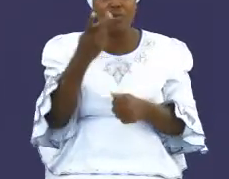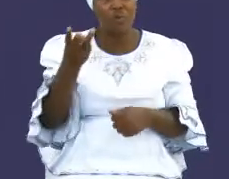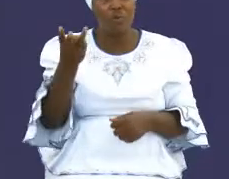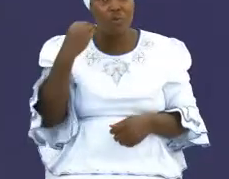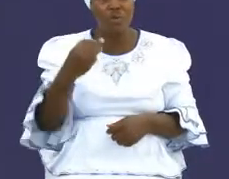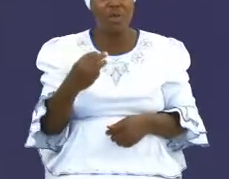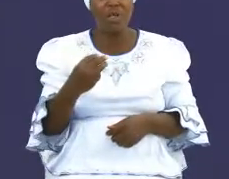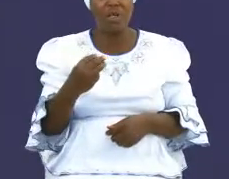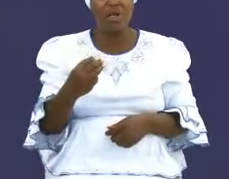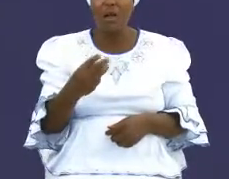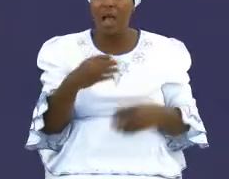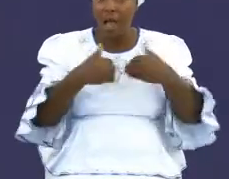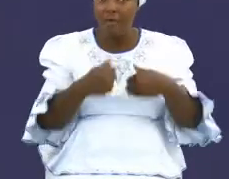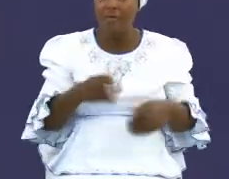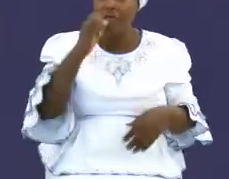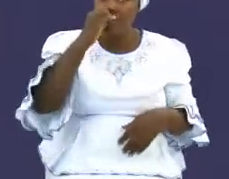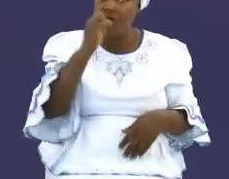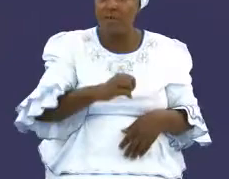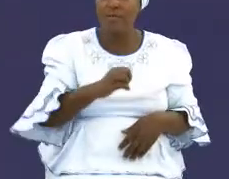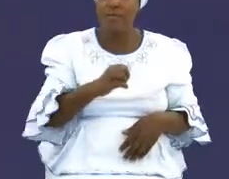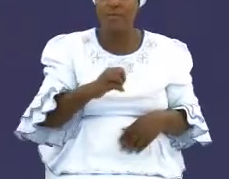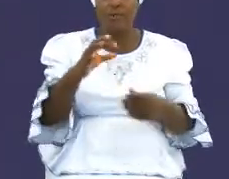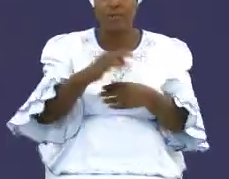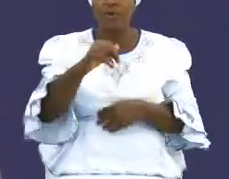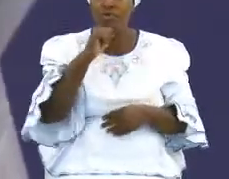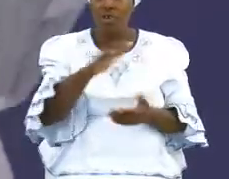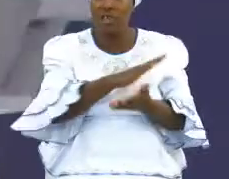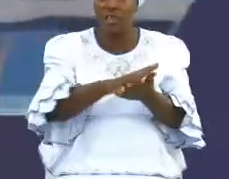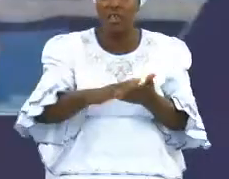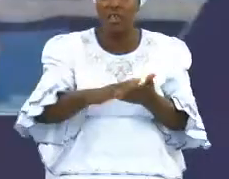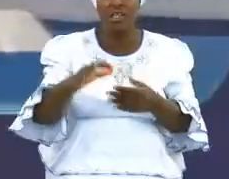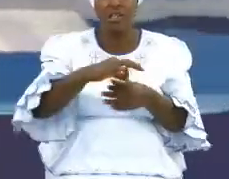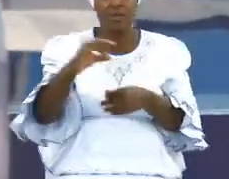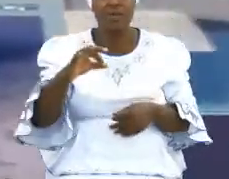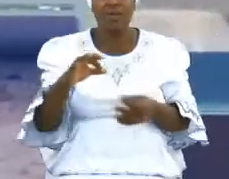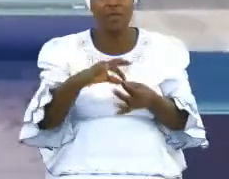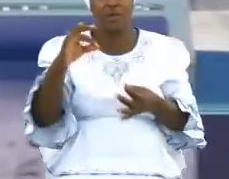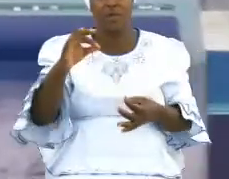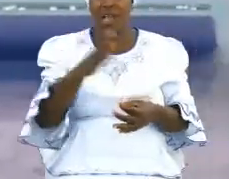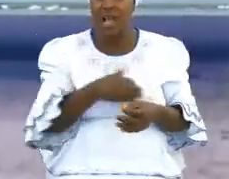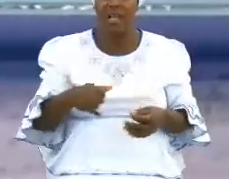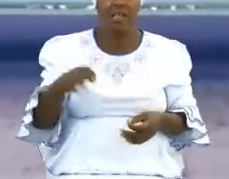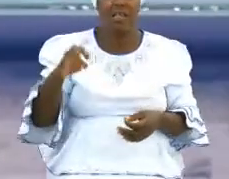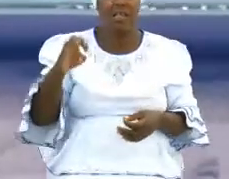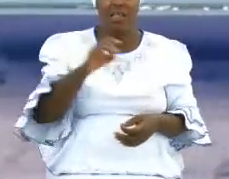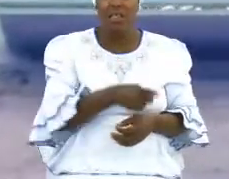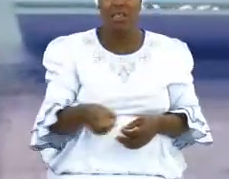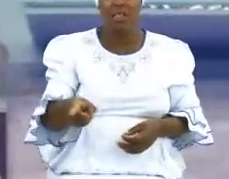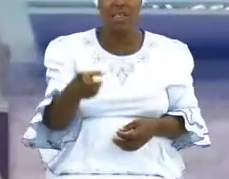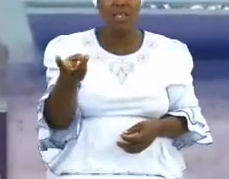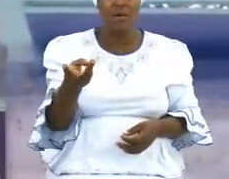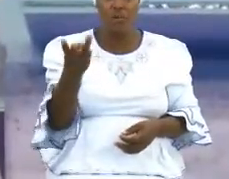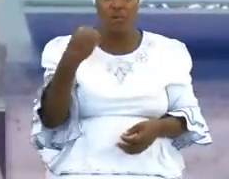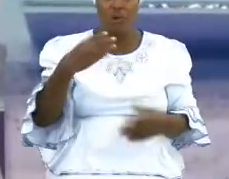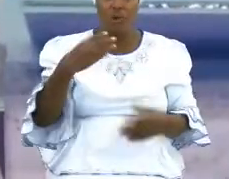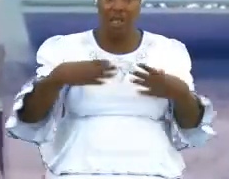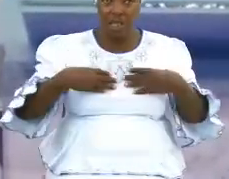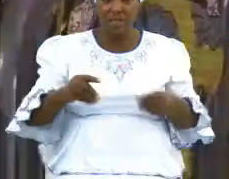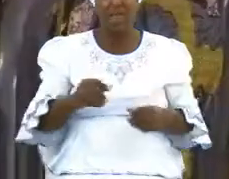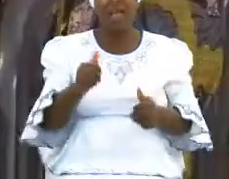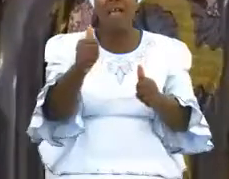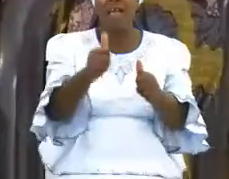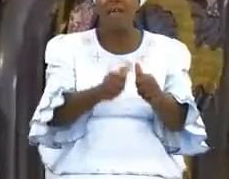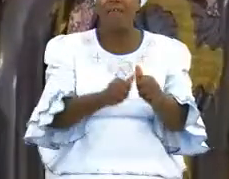unclean spirits, and they were healed everyone. And they were